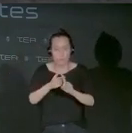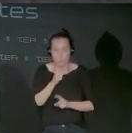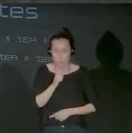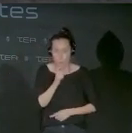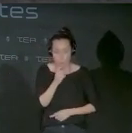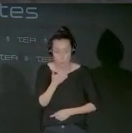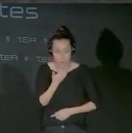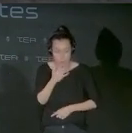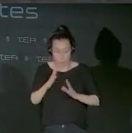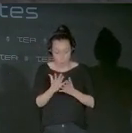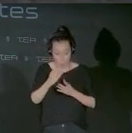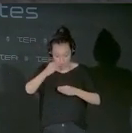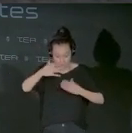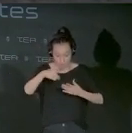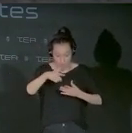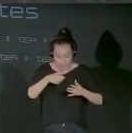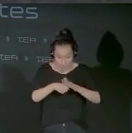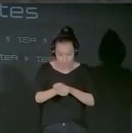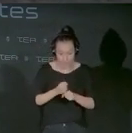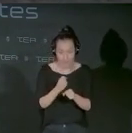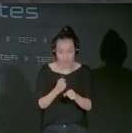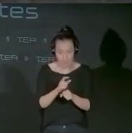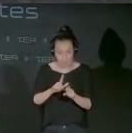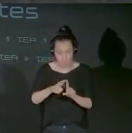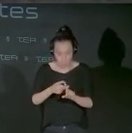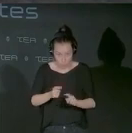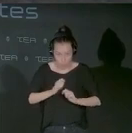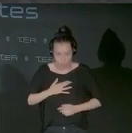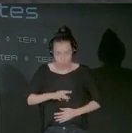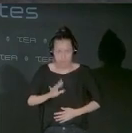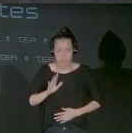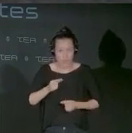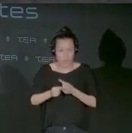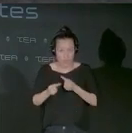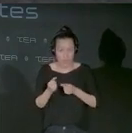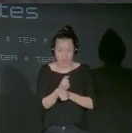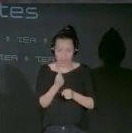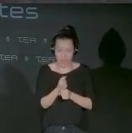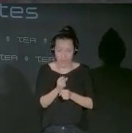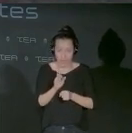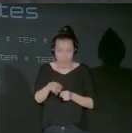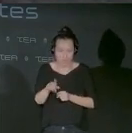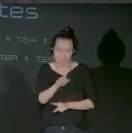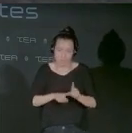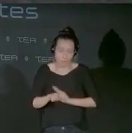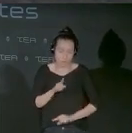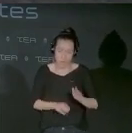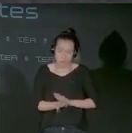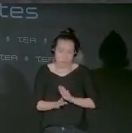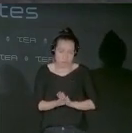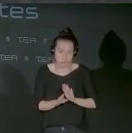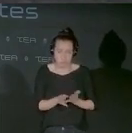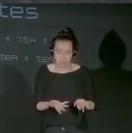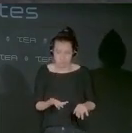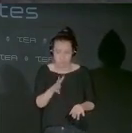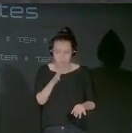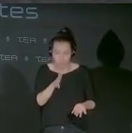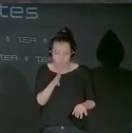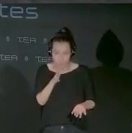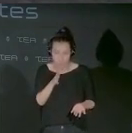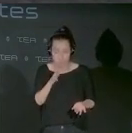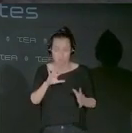still working remotely, it's still tricky. So there's a couple of areas, domains, like there's not one